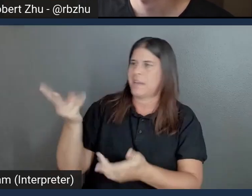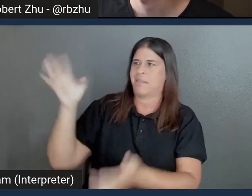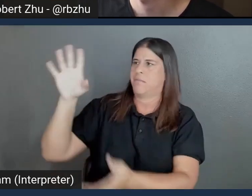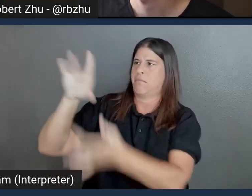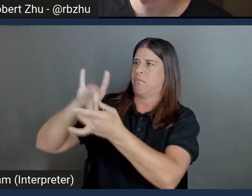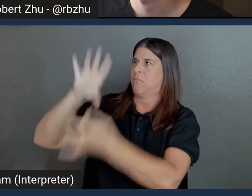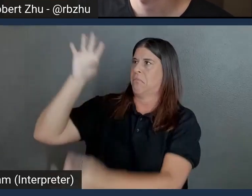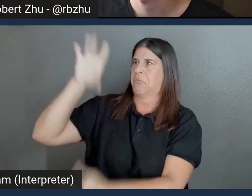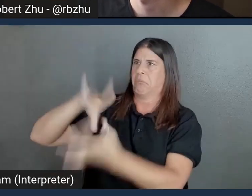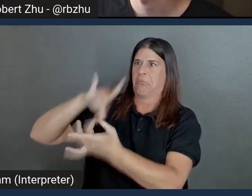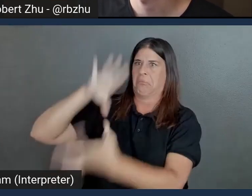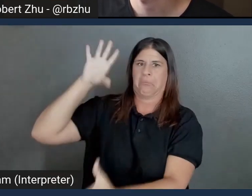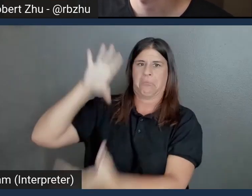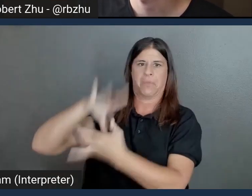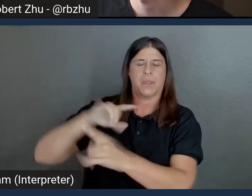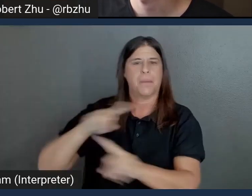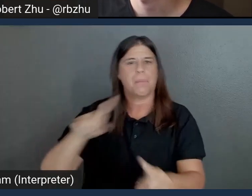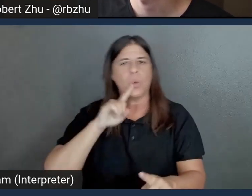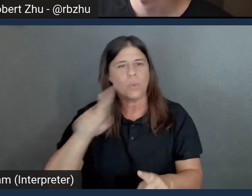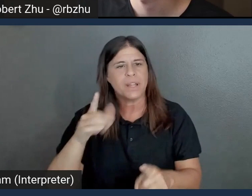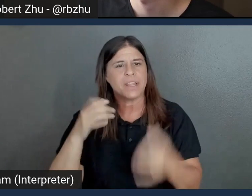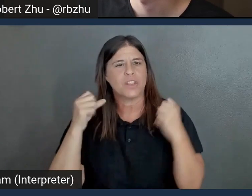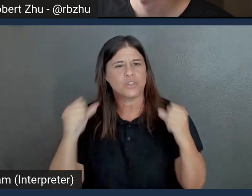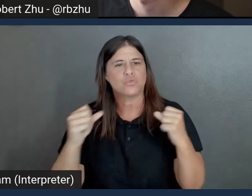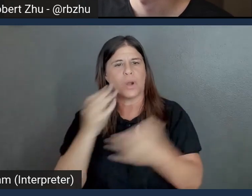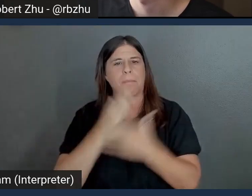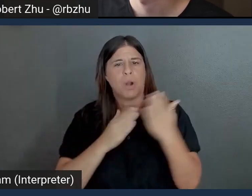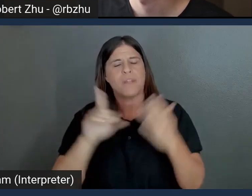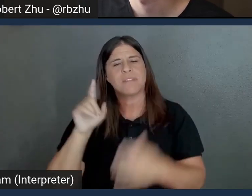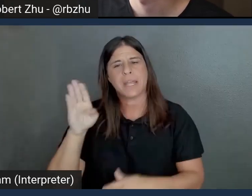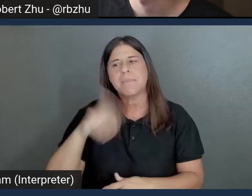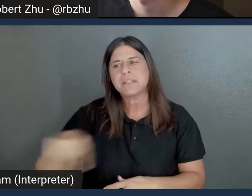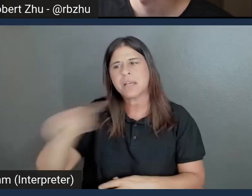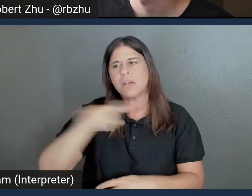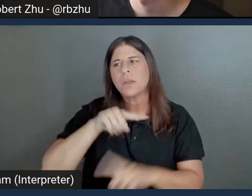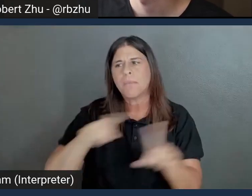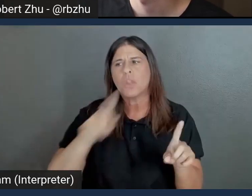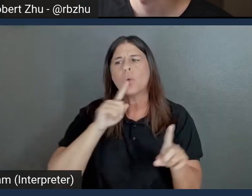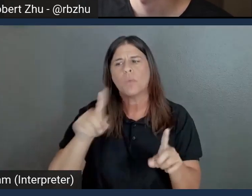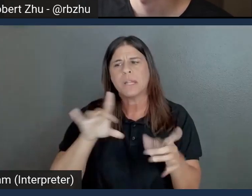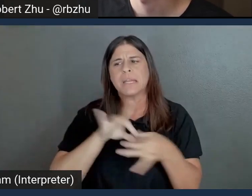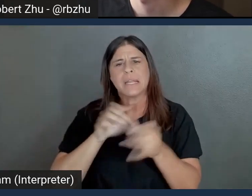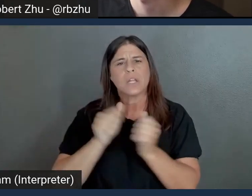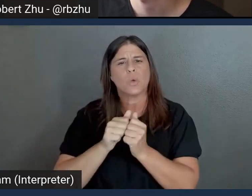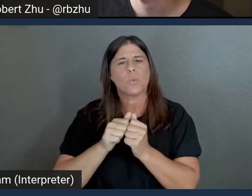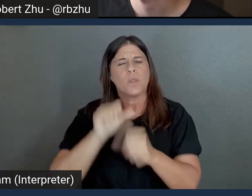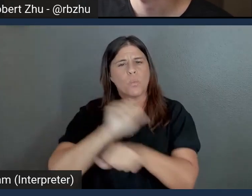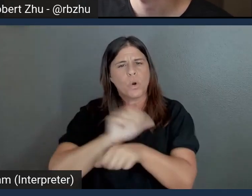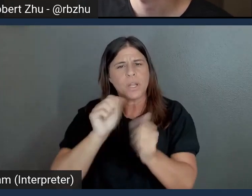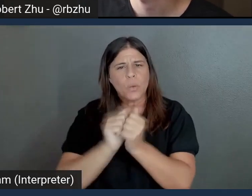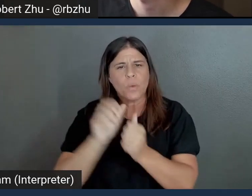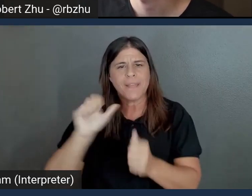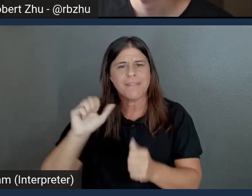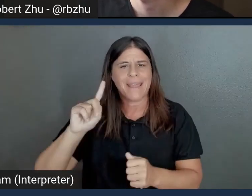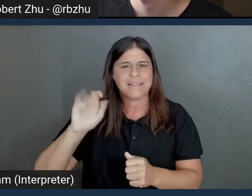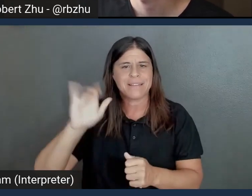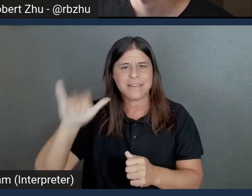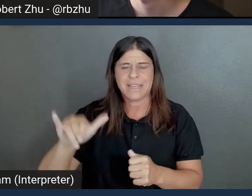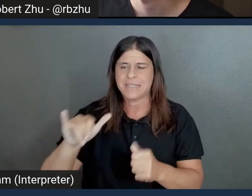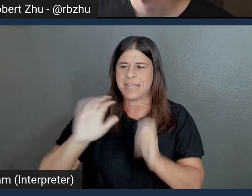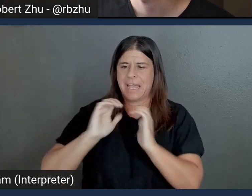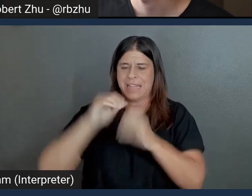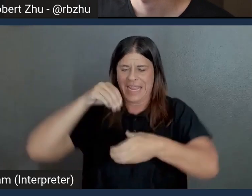the steadfast aspect of, databases out there. And they're really about, dealing with entities. The connections